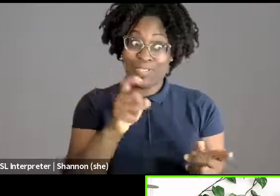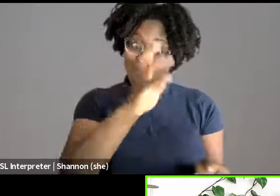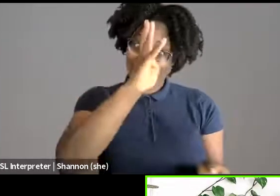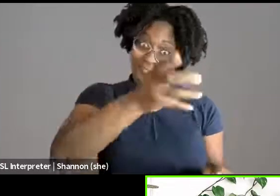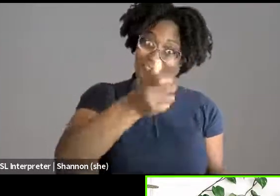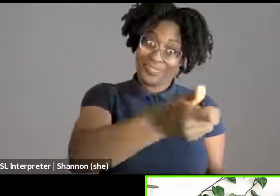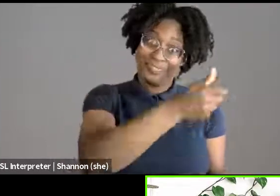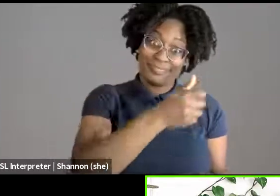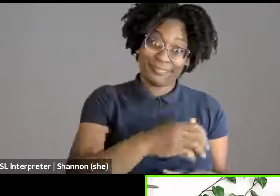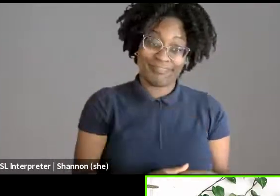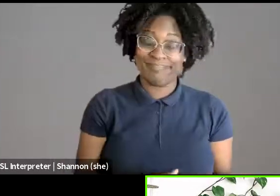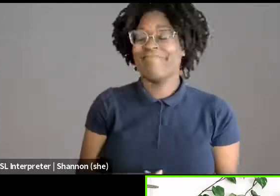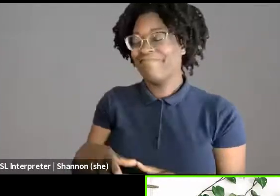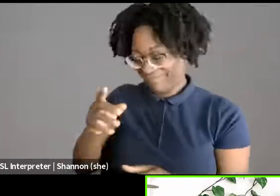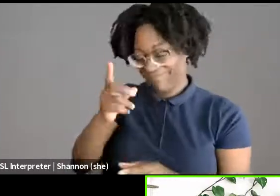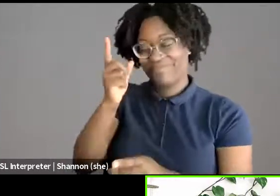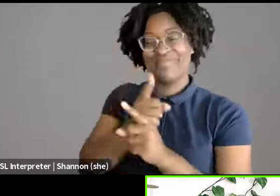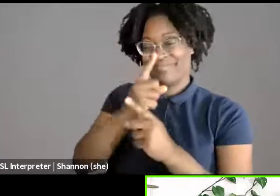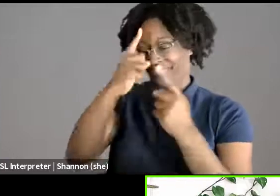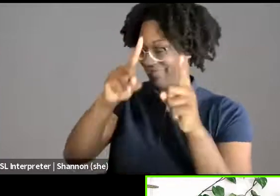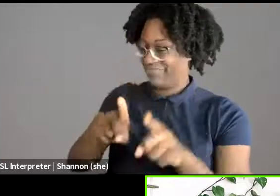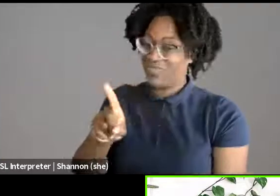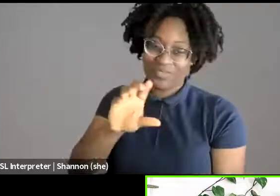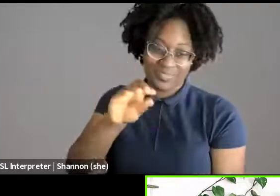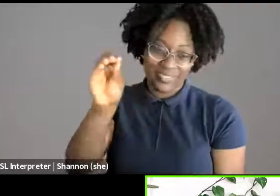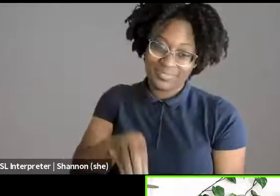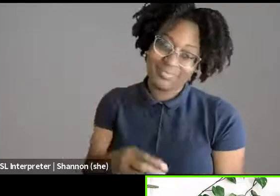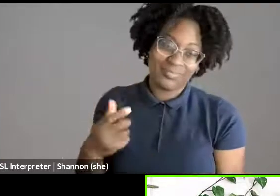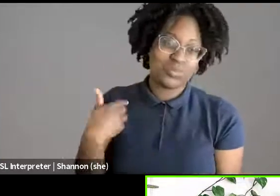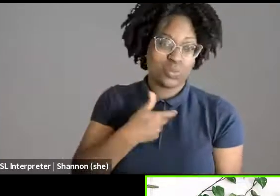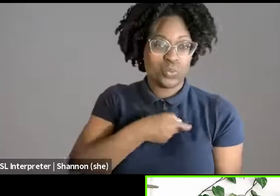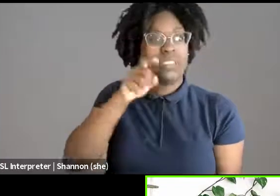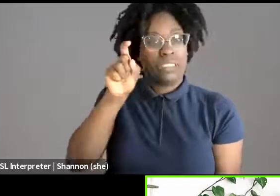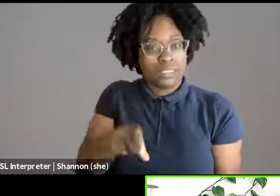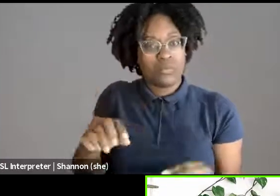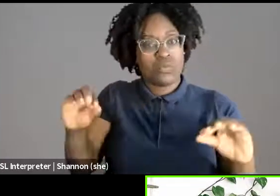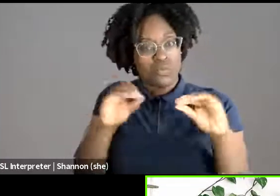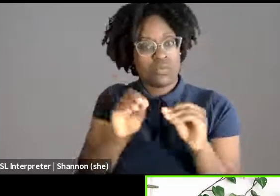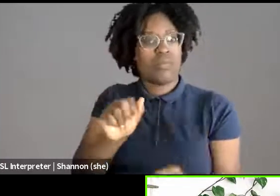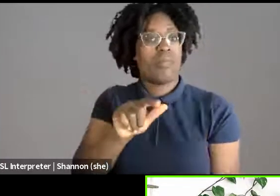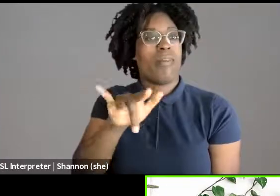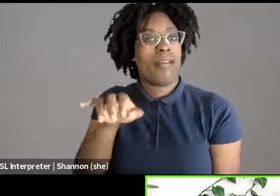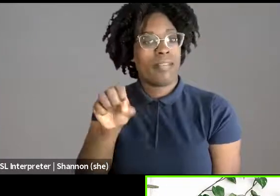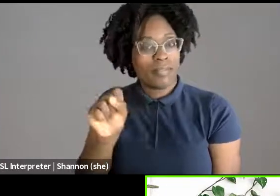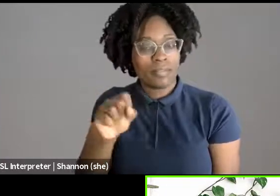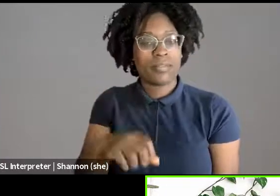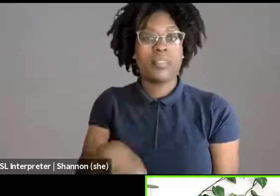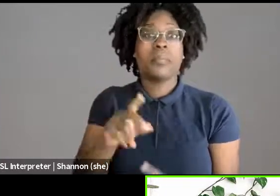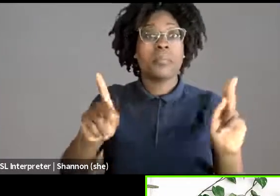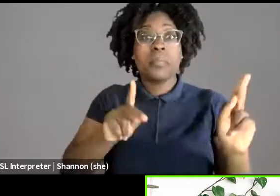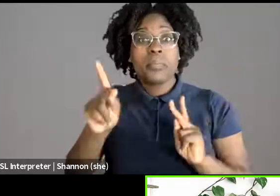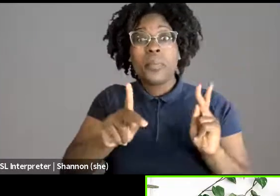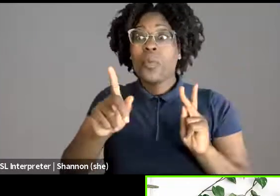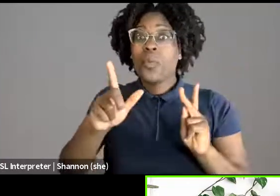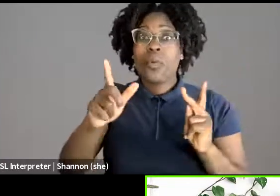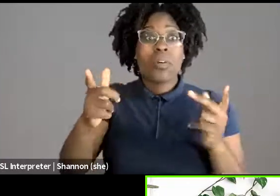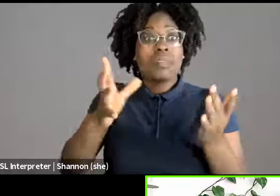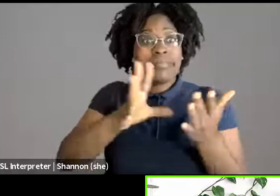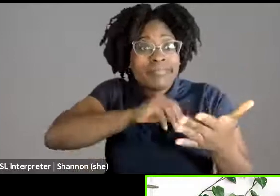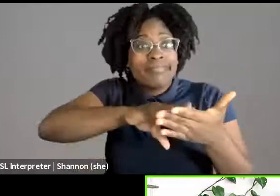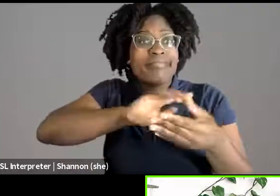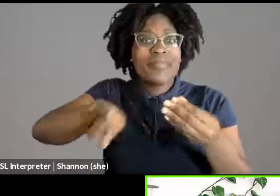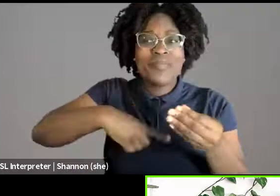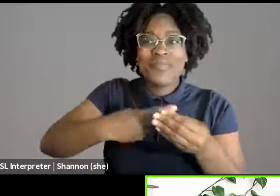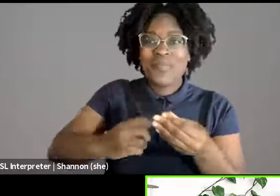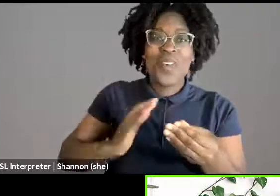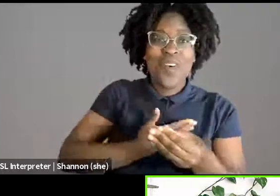US population. So the more folks who learn about our histories and cultures, the less work we have to do to advocate